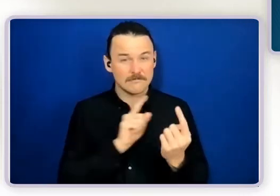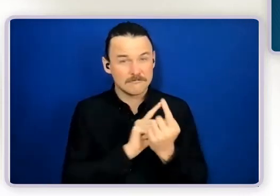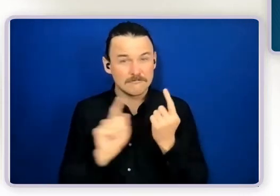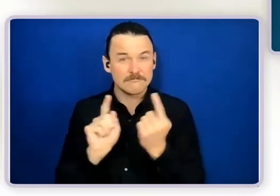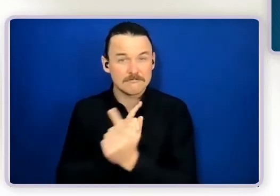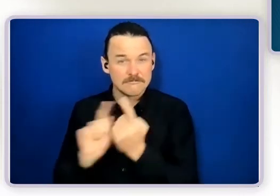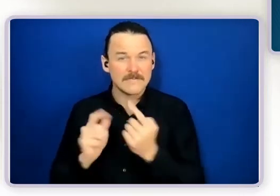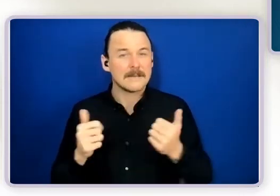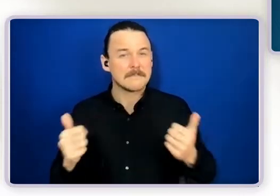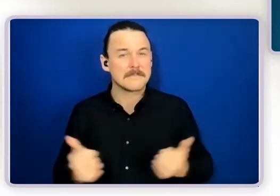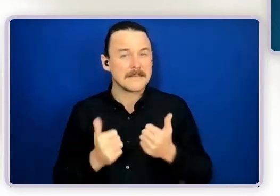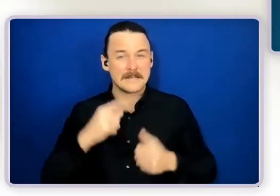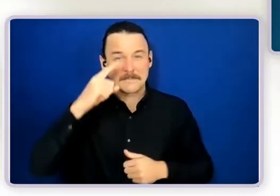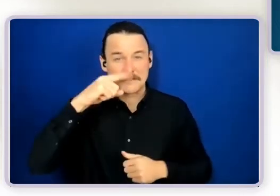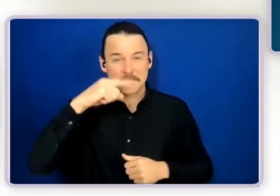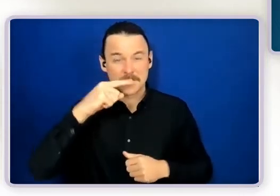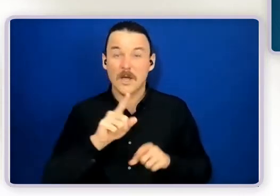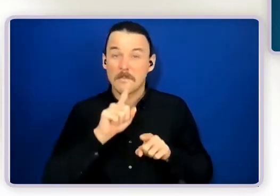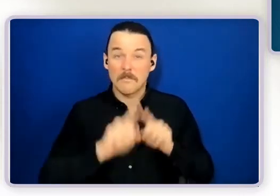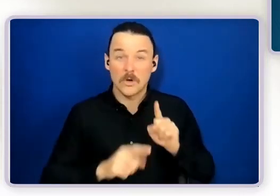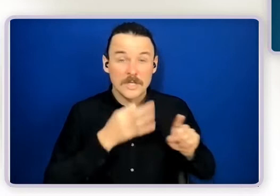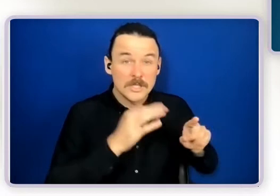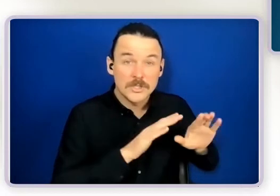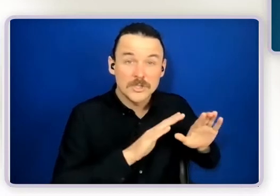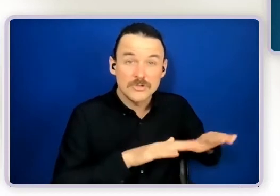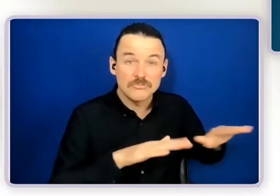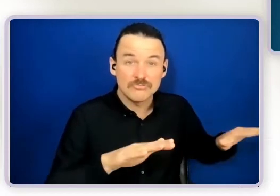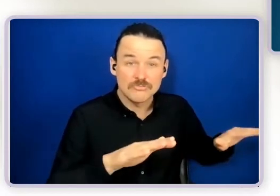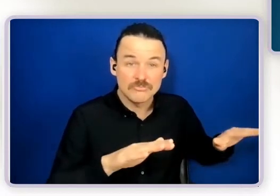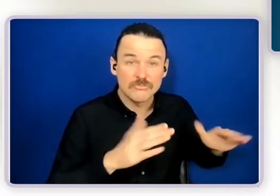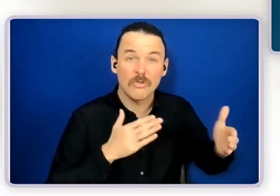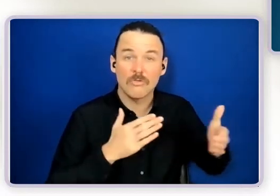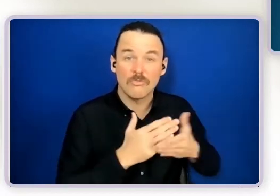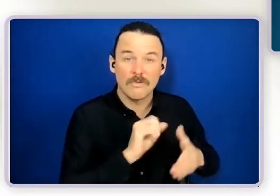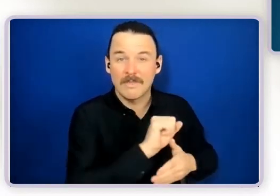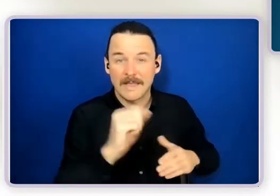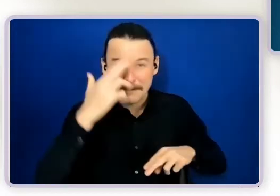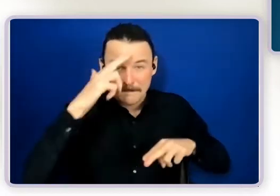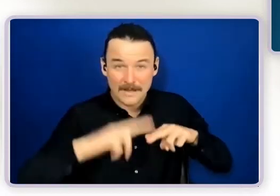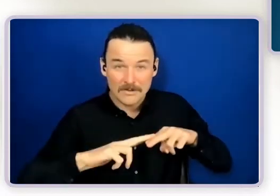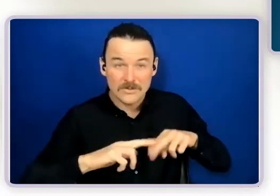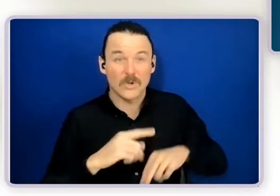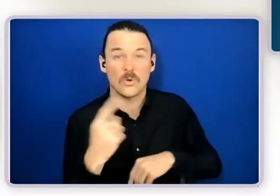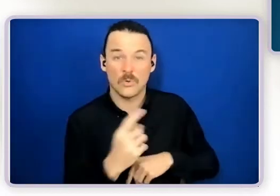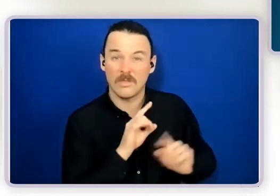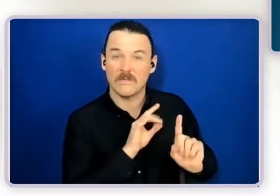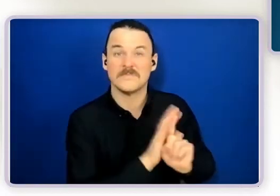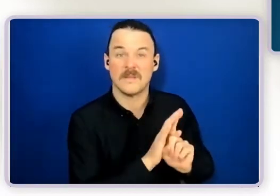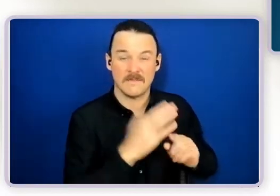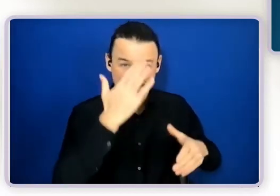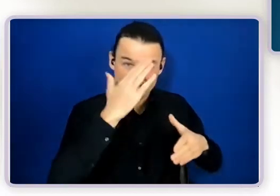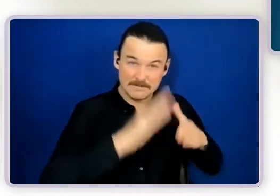most of them children, and therefore through their parents, who have been subjected to restraint and seclusion. And